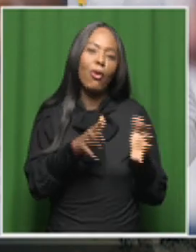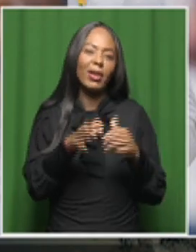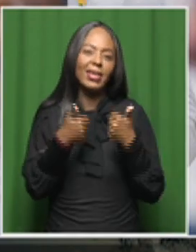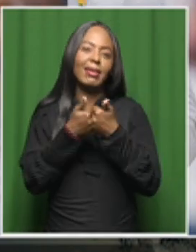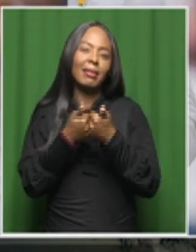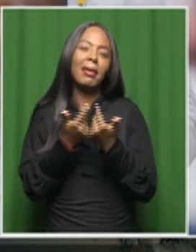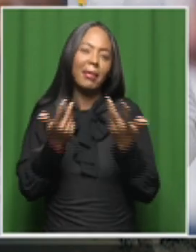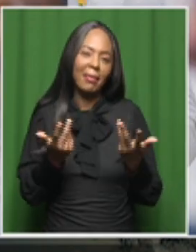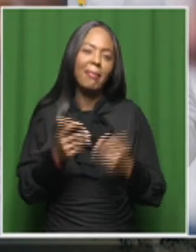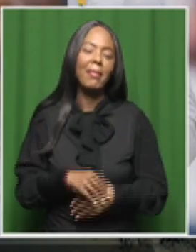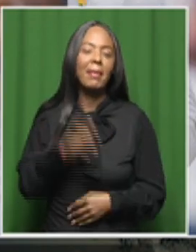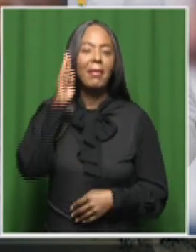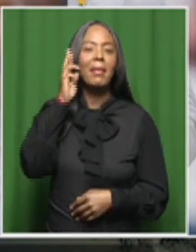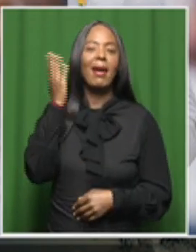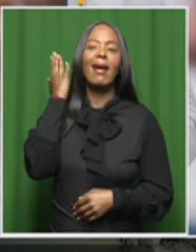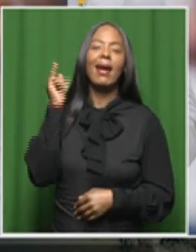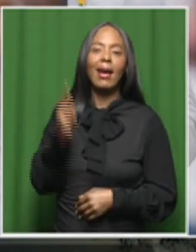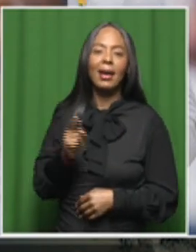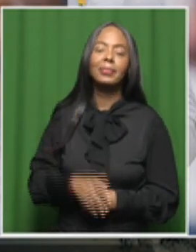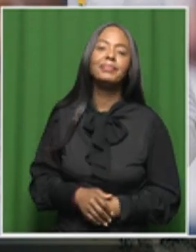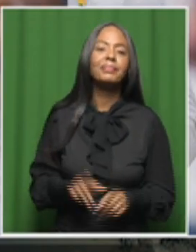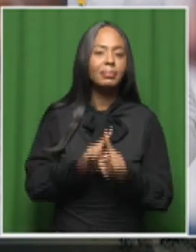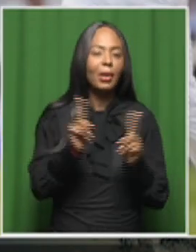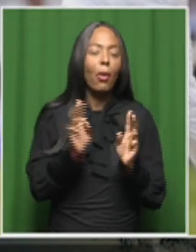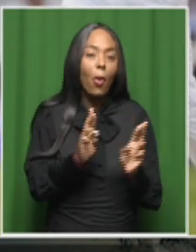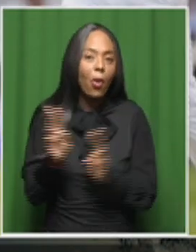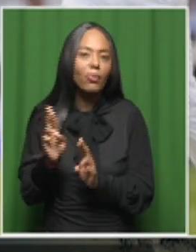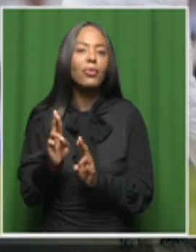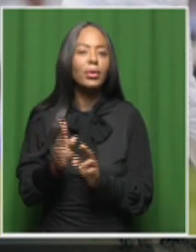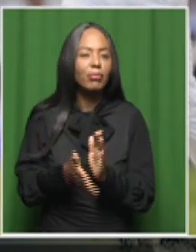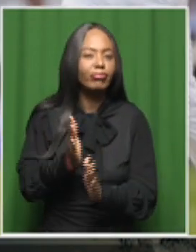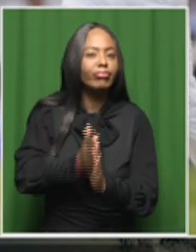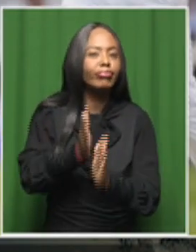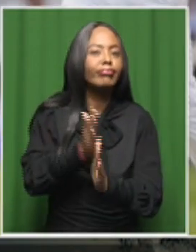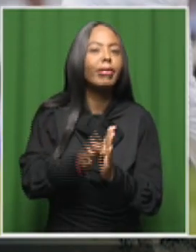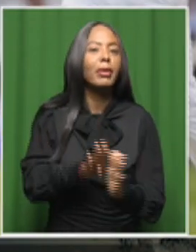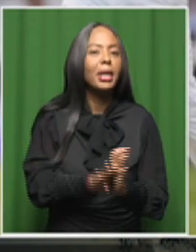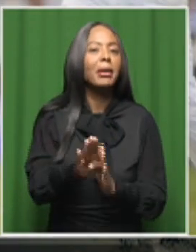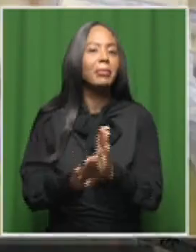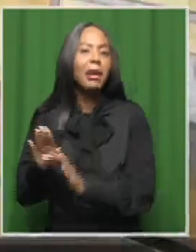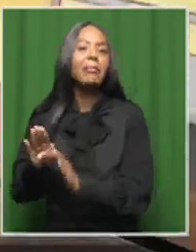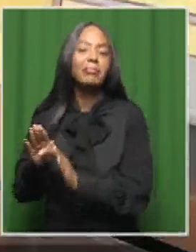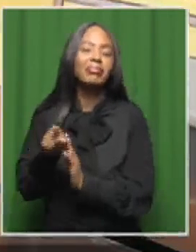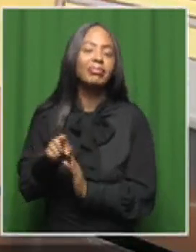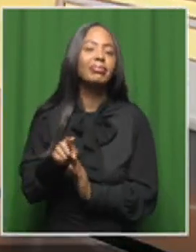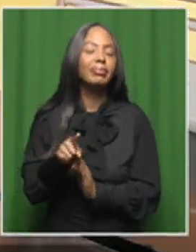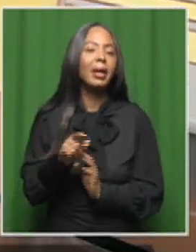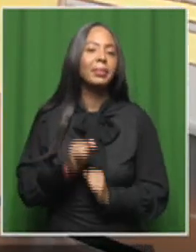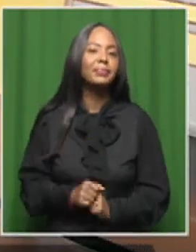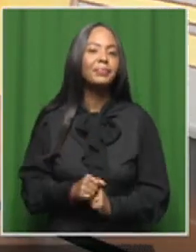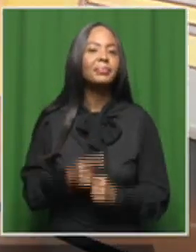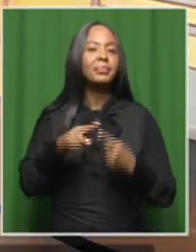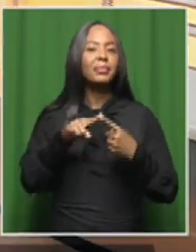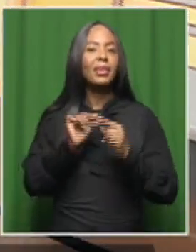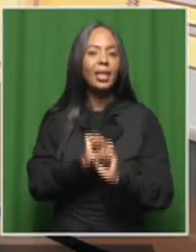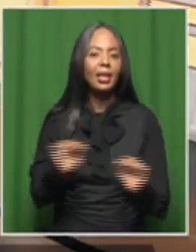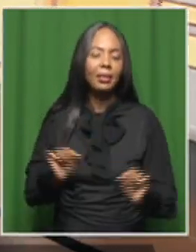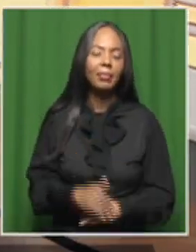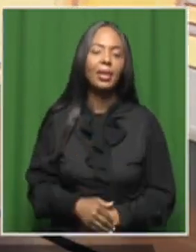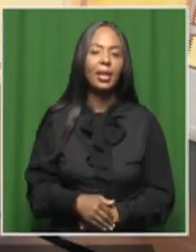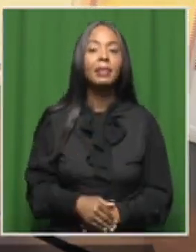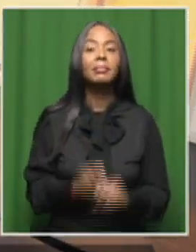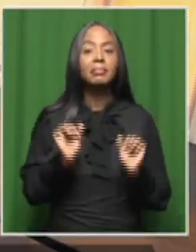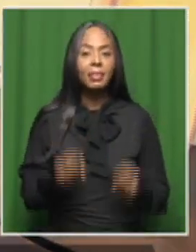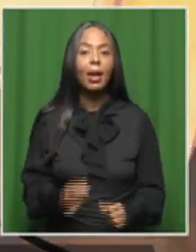said, hopefully the boys can wrap it up quickly, and the batters can get into the game. And you're all right. We see risks as well at number 3 for both teams,